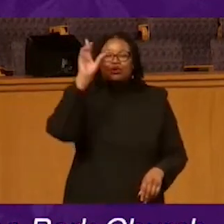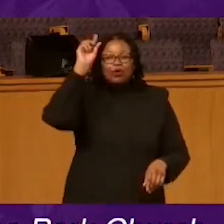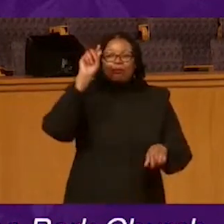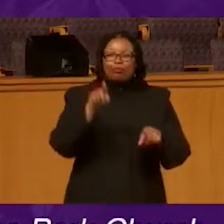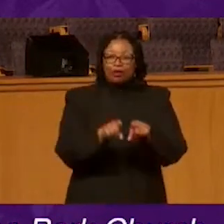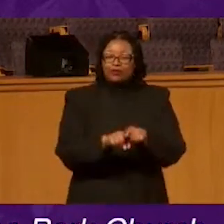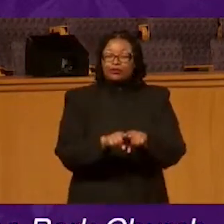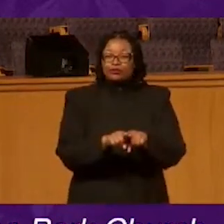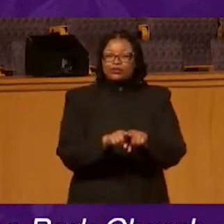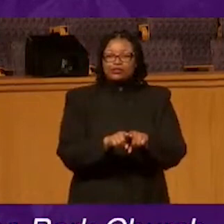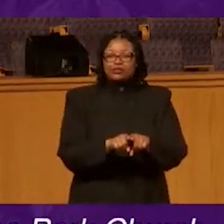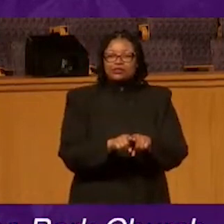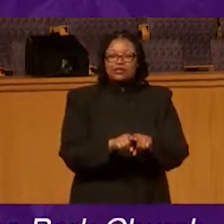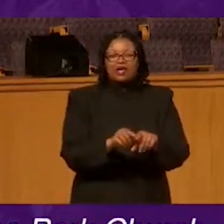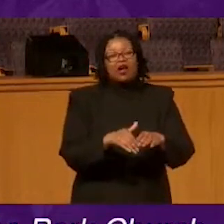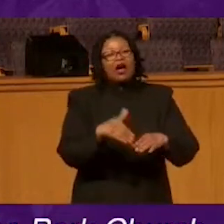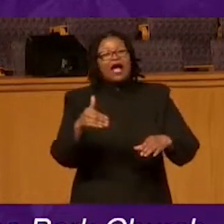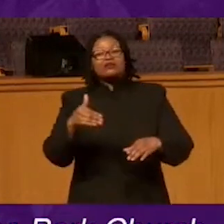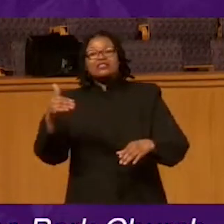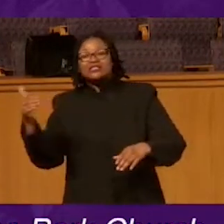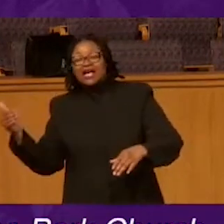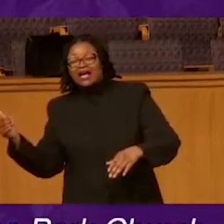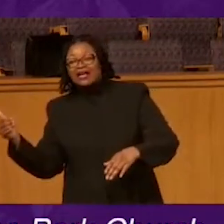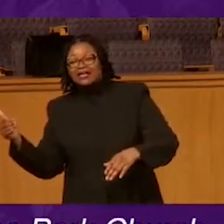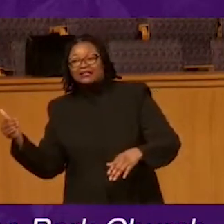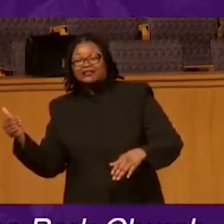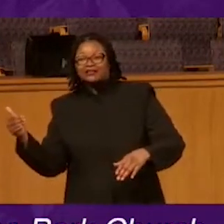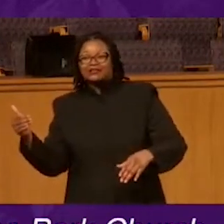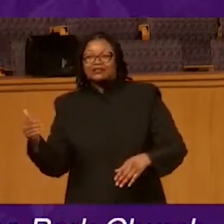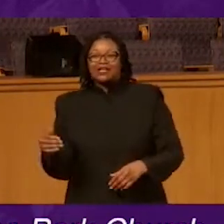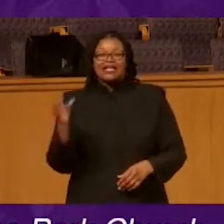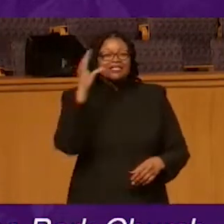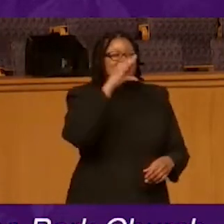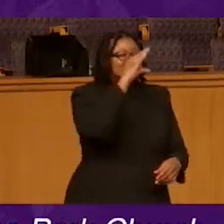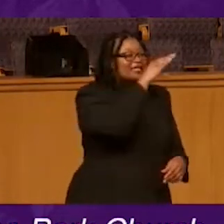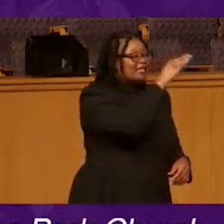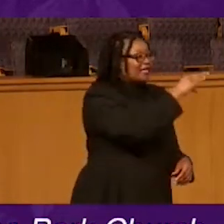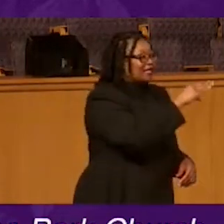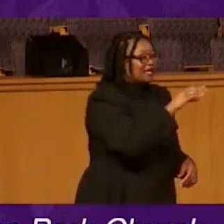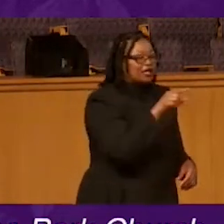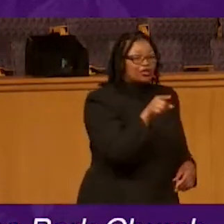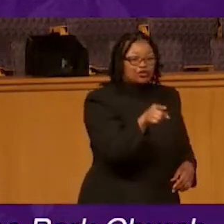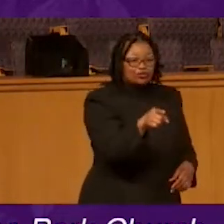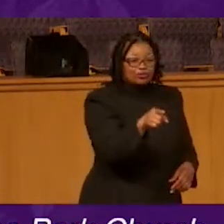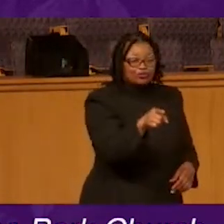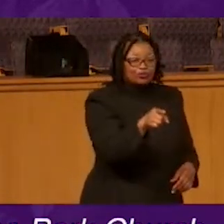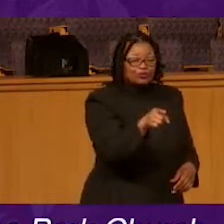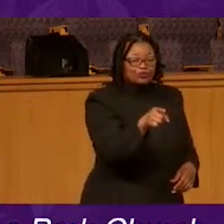brothers are outside seeking you."